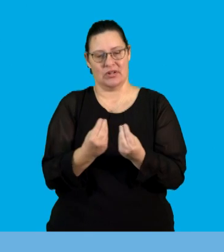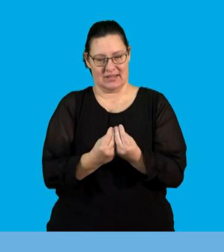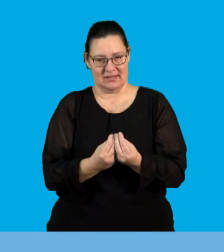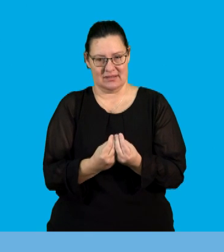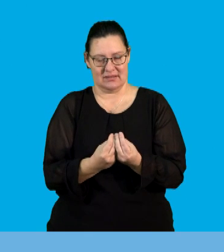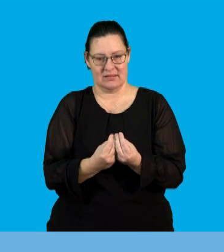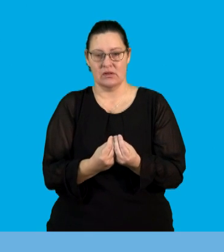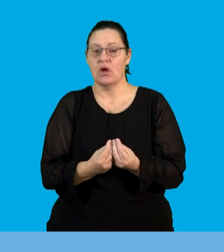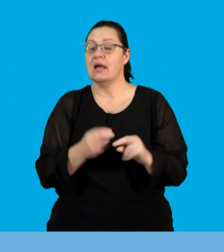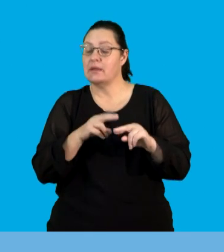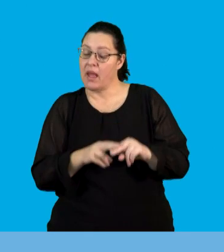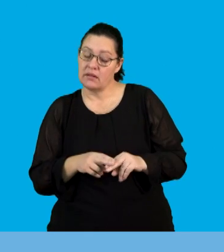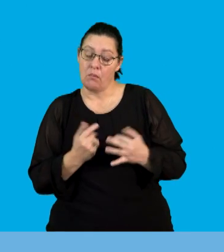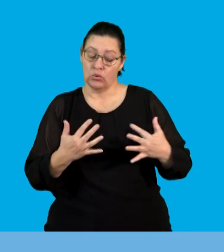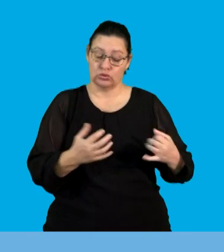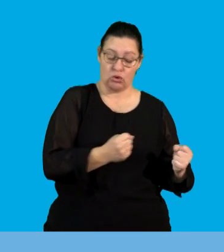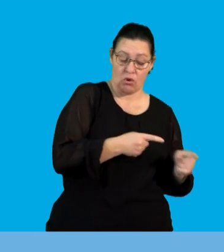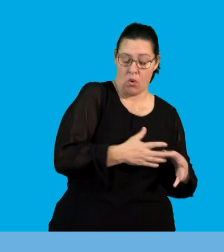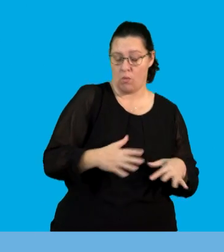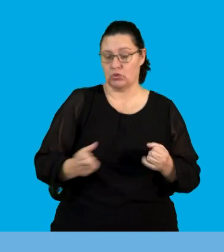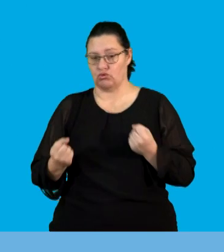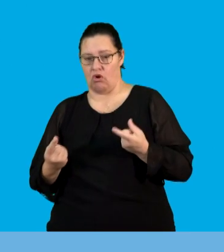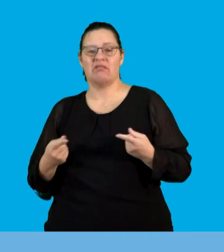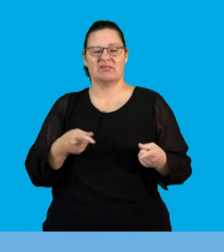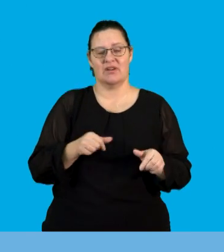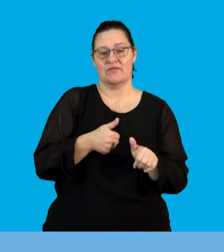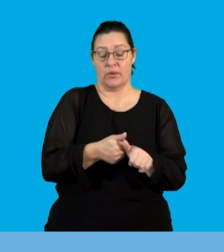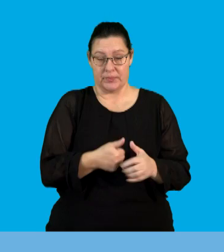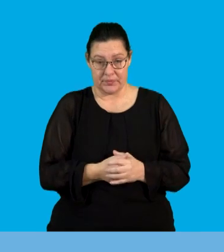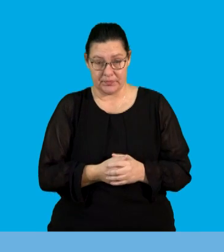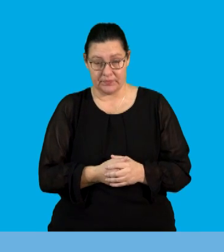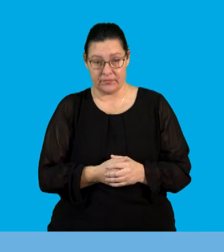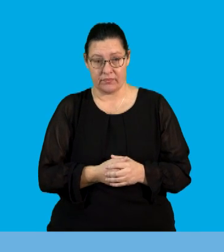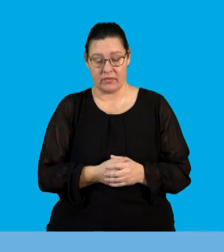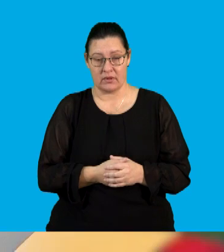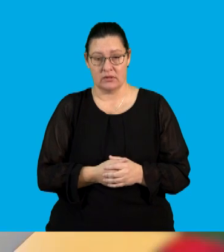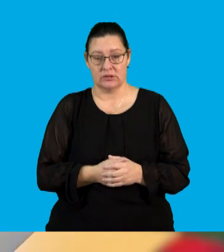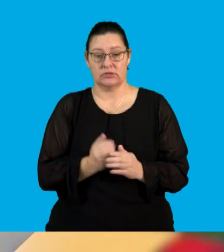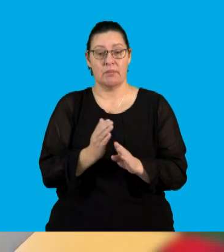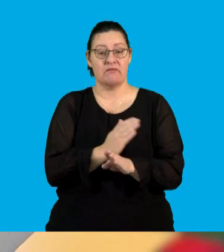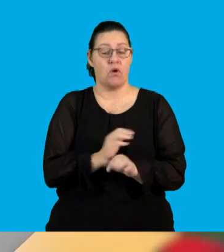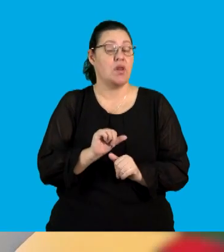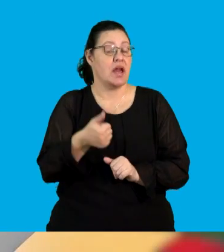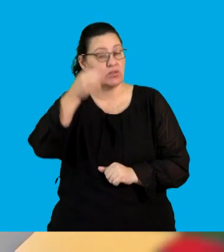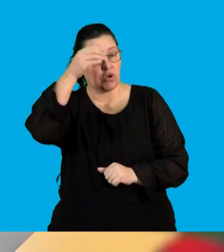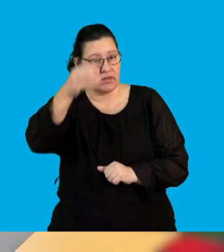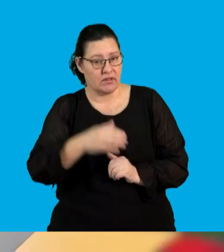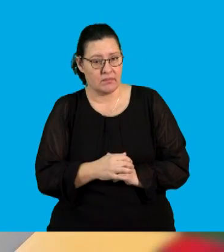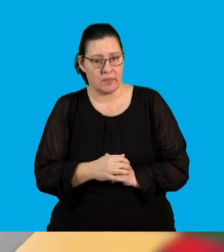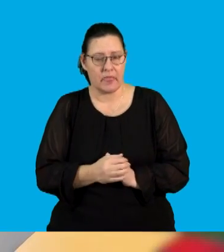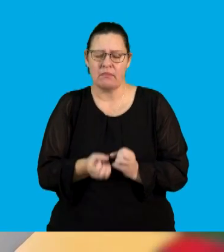the strength of the starting individuals, being either the acid or the base. So learners, before we go on to